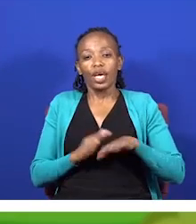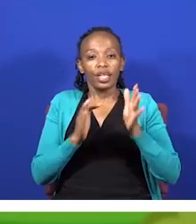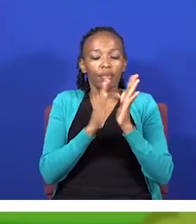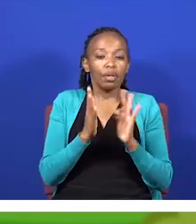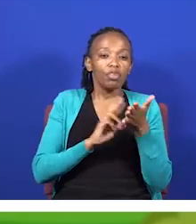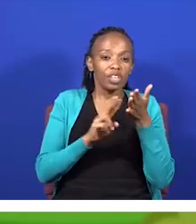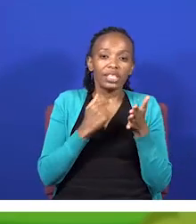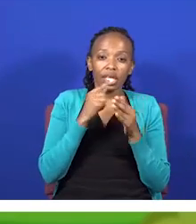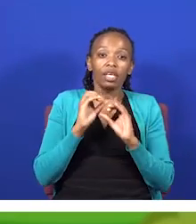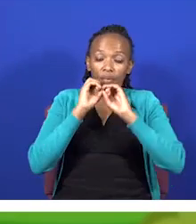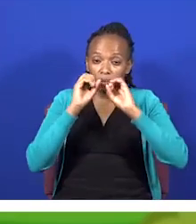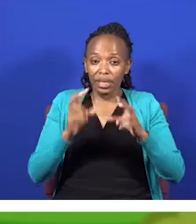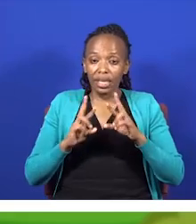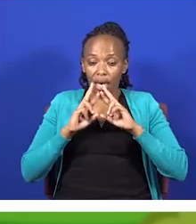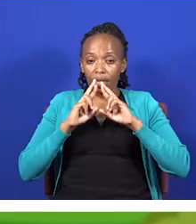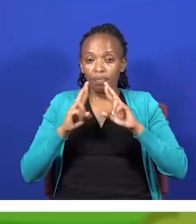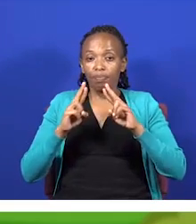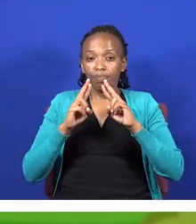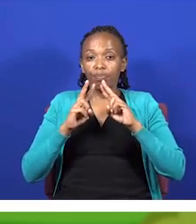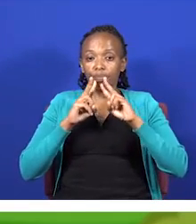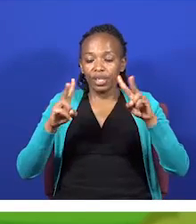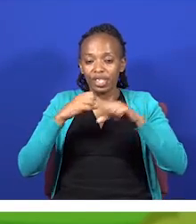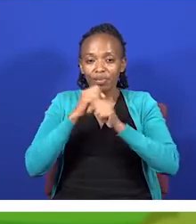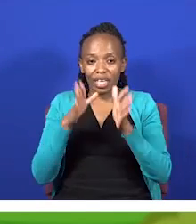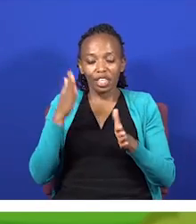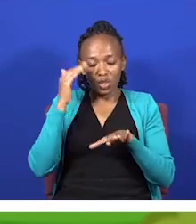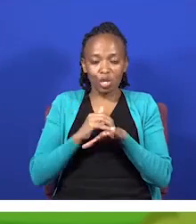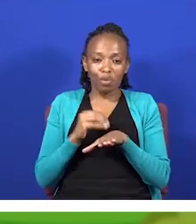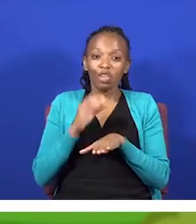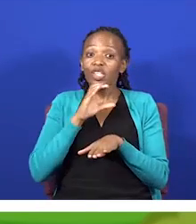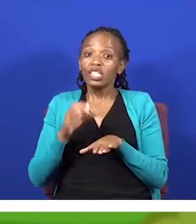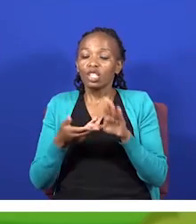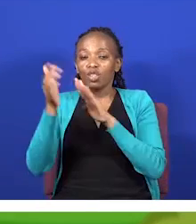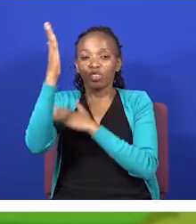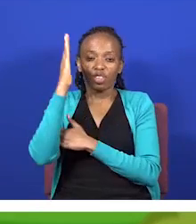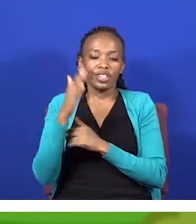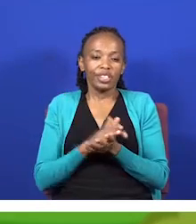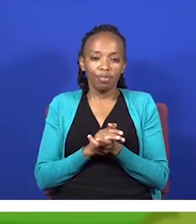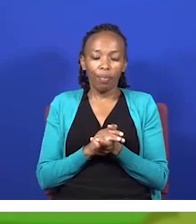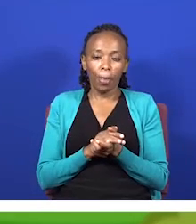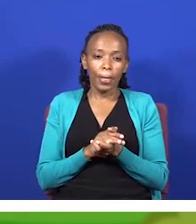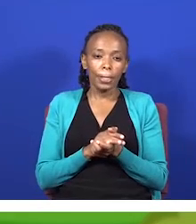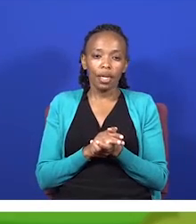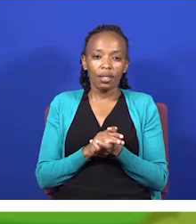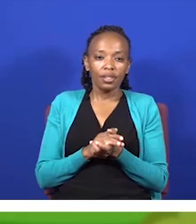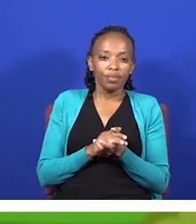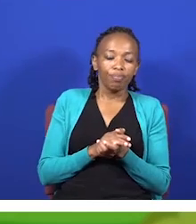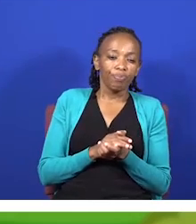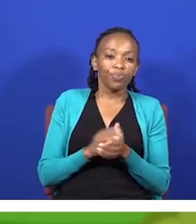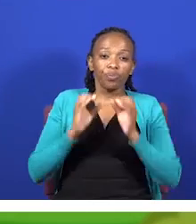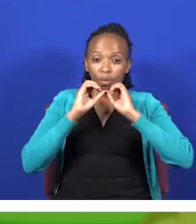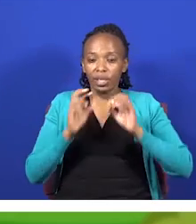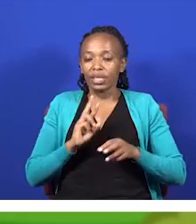says, blessed are the peacemakers, for they shall be called sons of God. Wow.